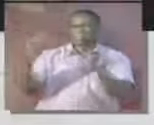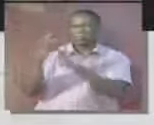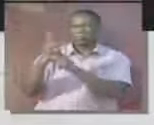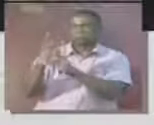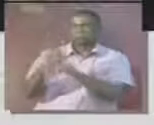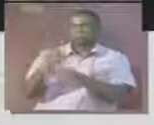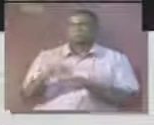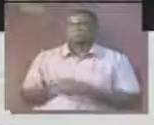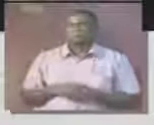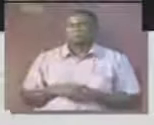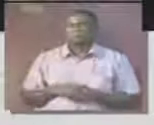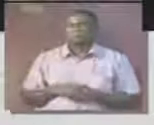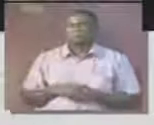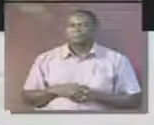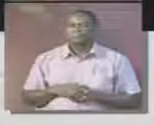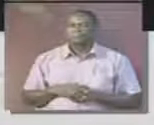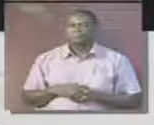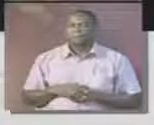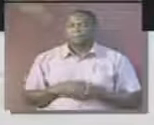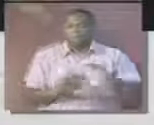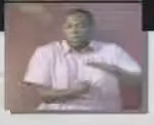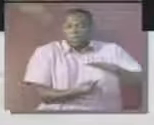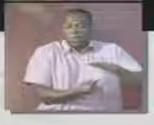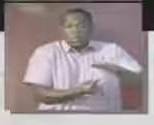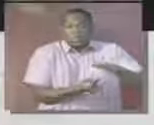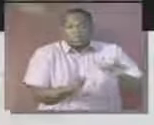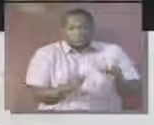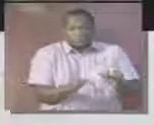With regards to the quarantine centers,